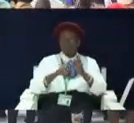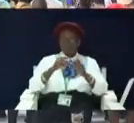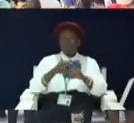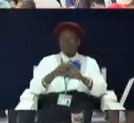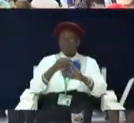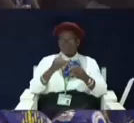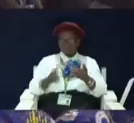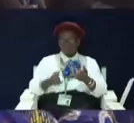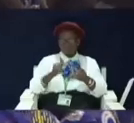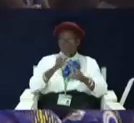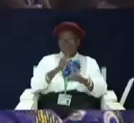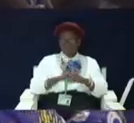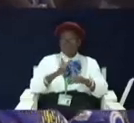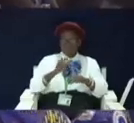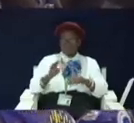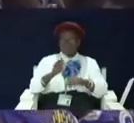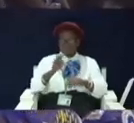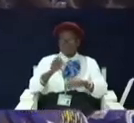on him.